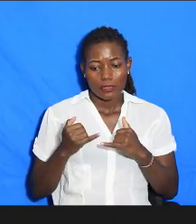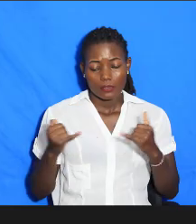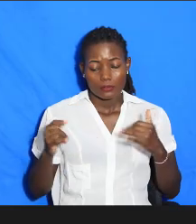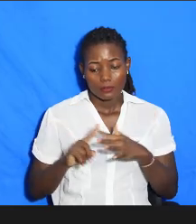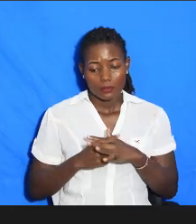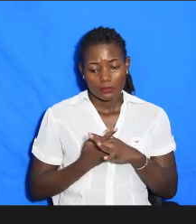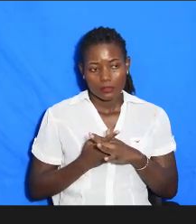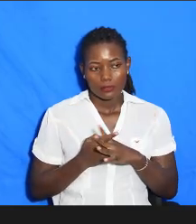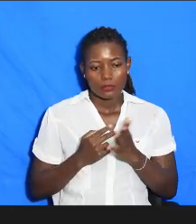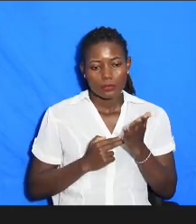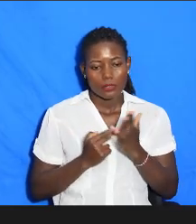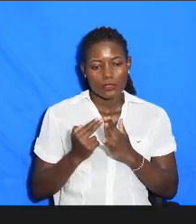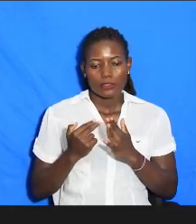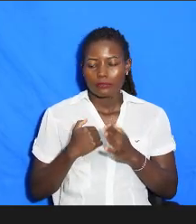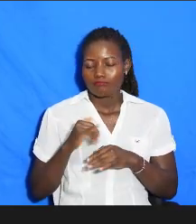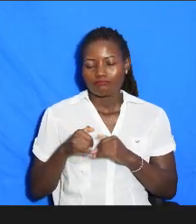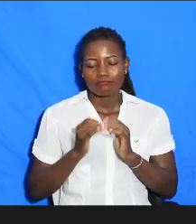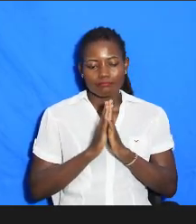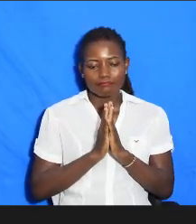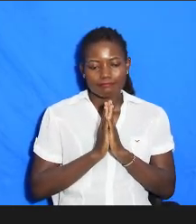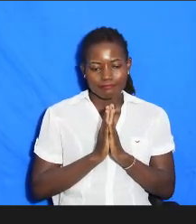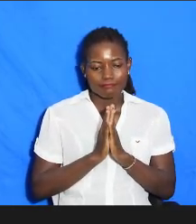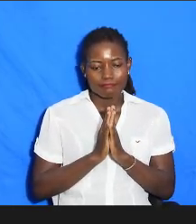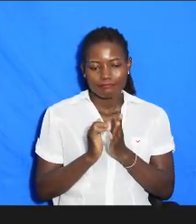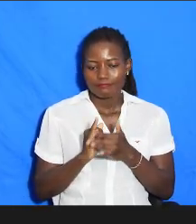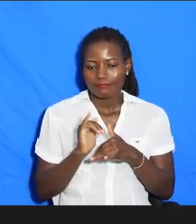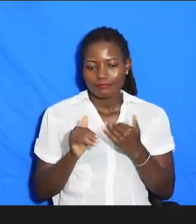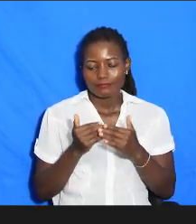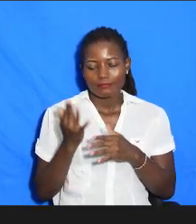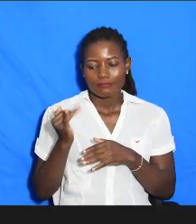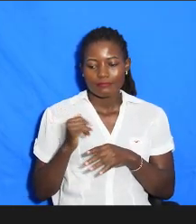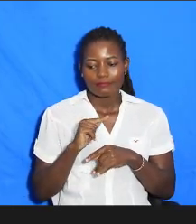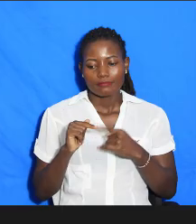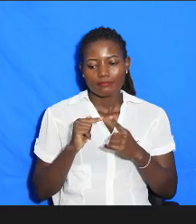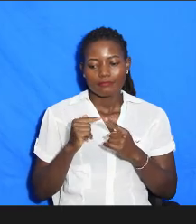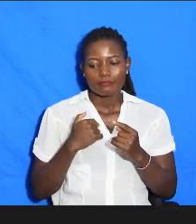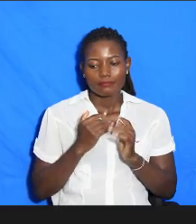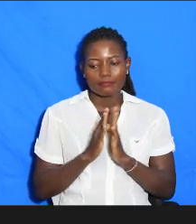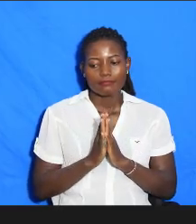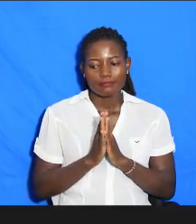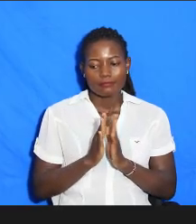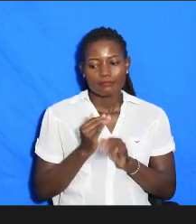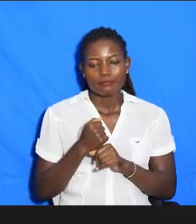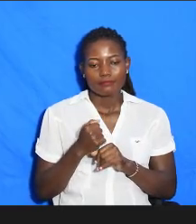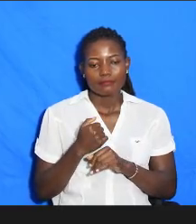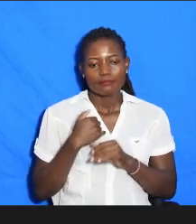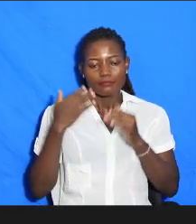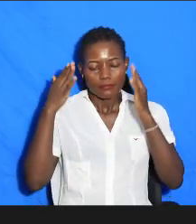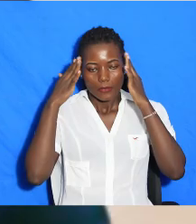at the start line, to be honest, I just pray. That's the only thing that I do because when I pray, I think it makes me just to